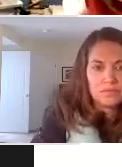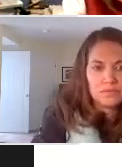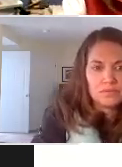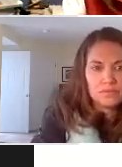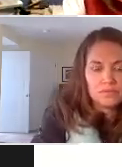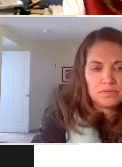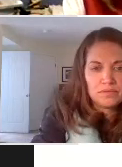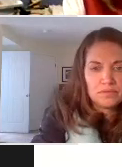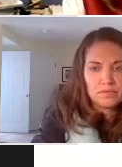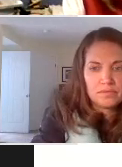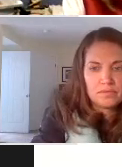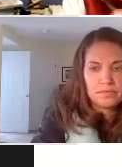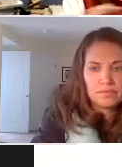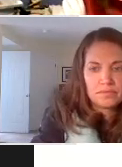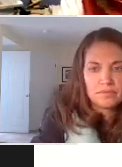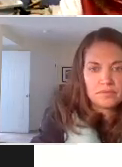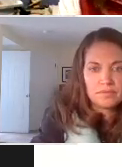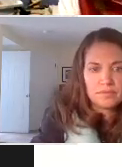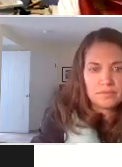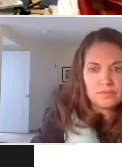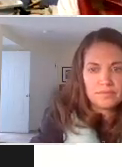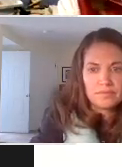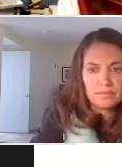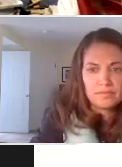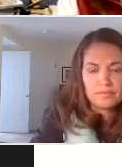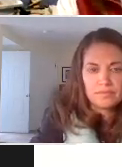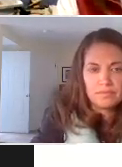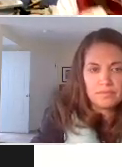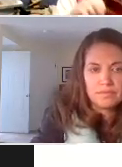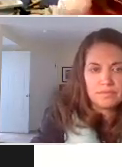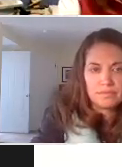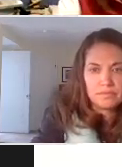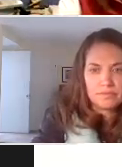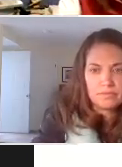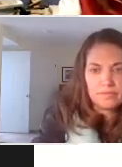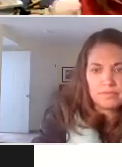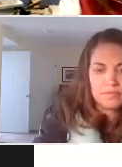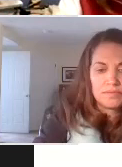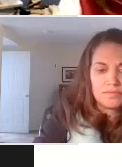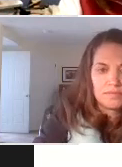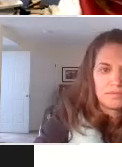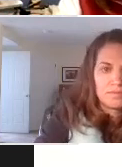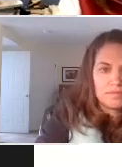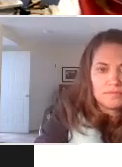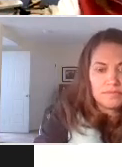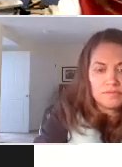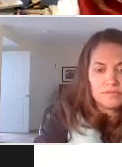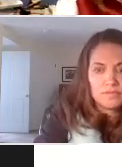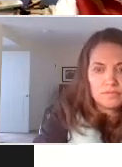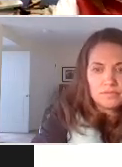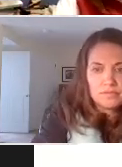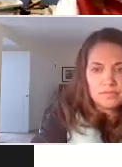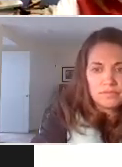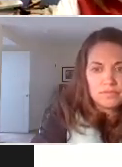is three-dimensional. She could not find that thing. She loves that toy. She will find that thing amongst